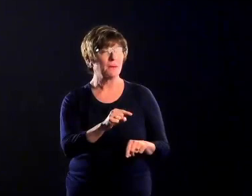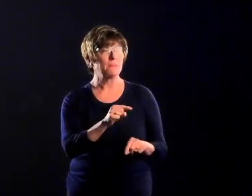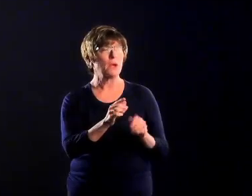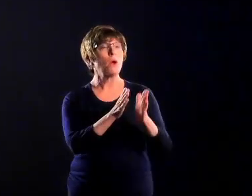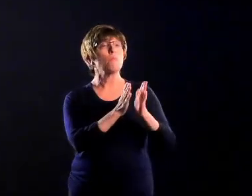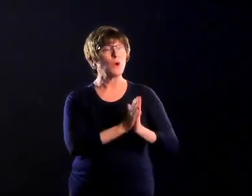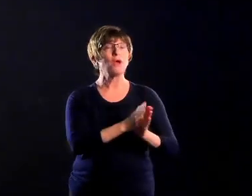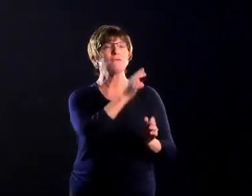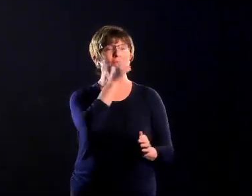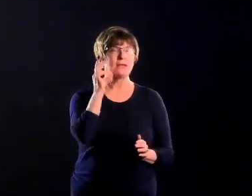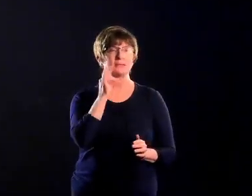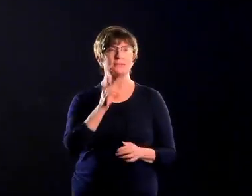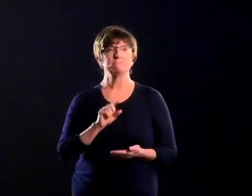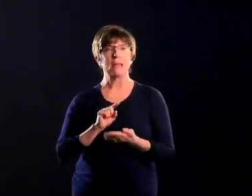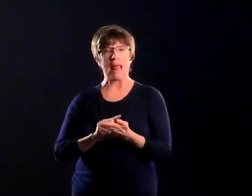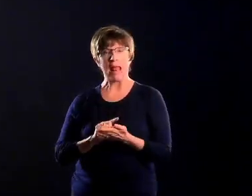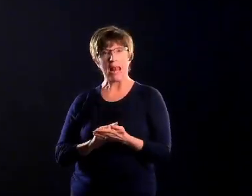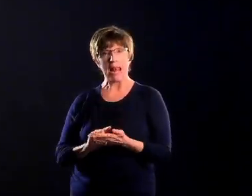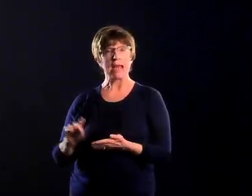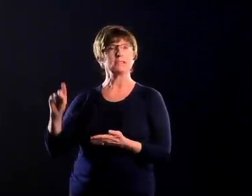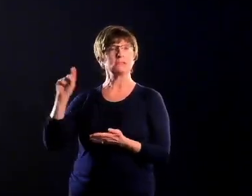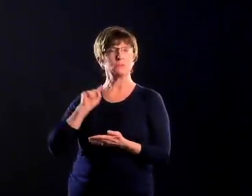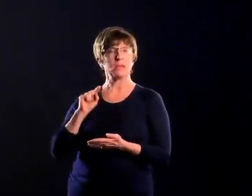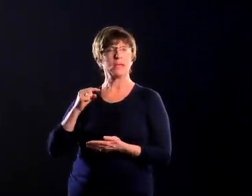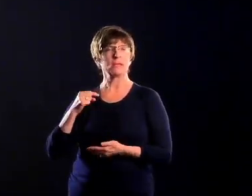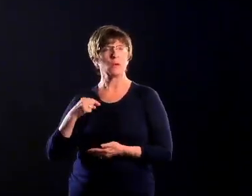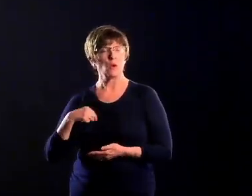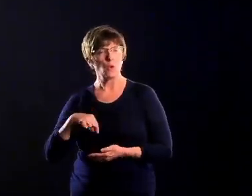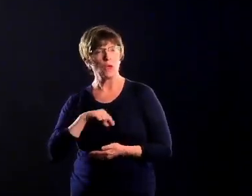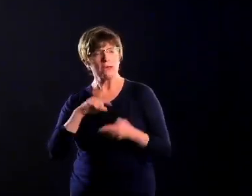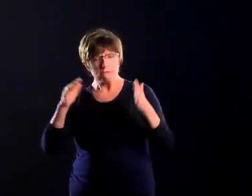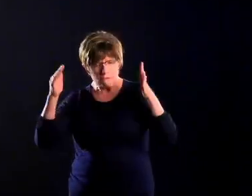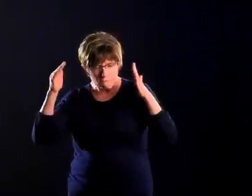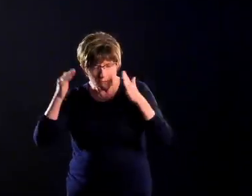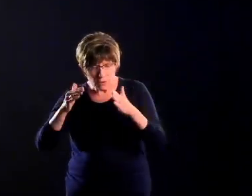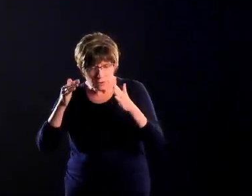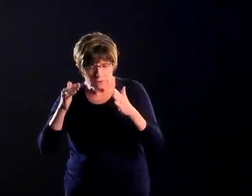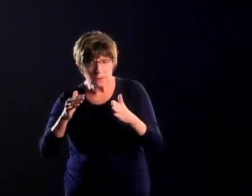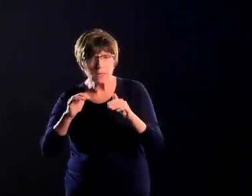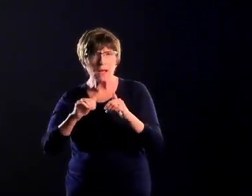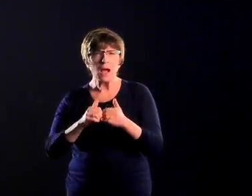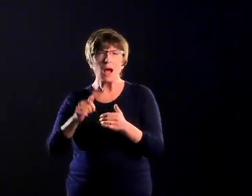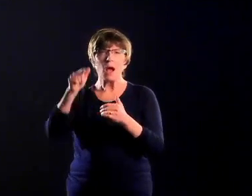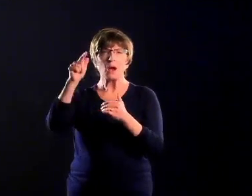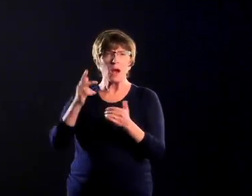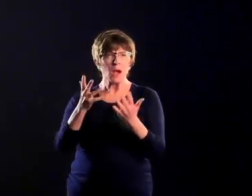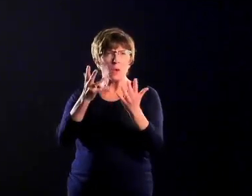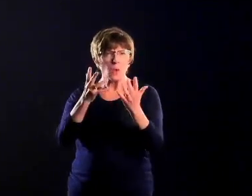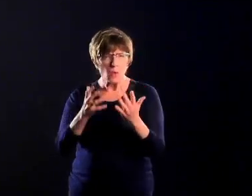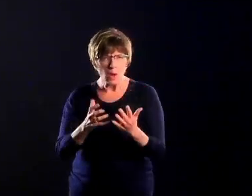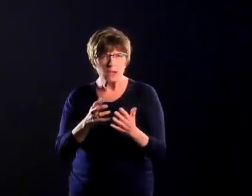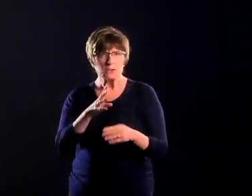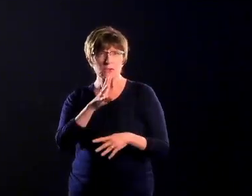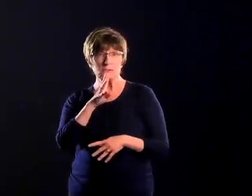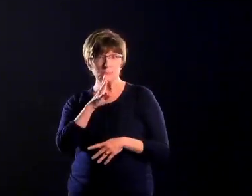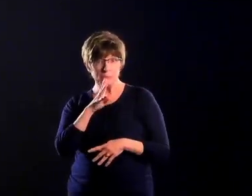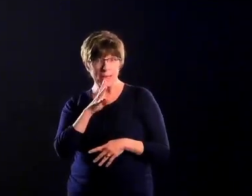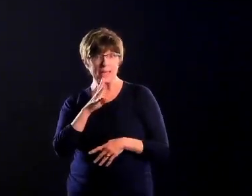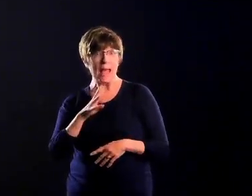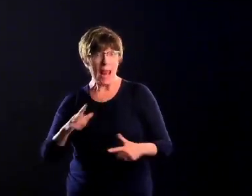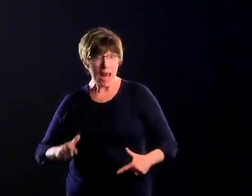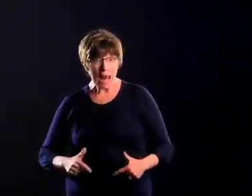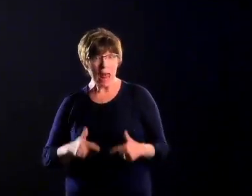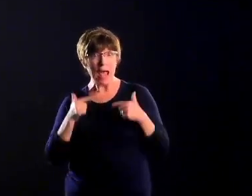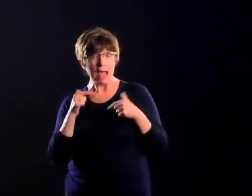fasting. Last week, we took time and we focused upon how God wants to speak life into our lives